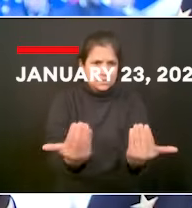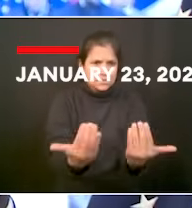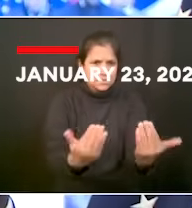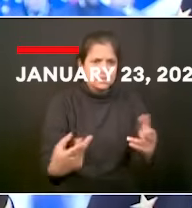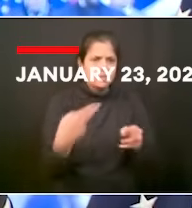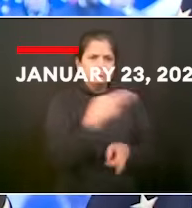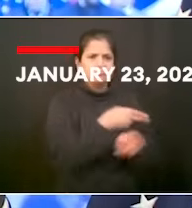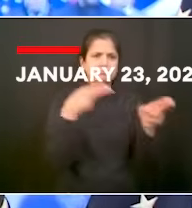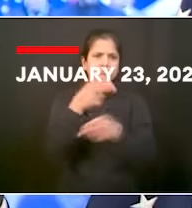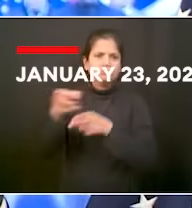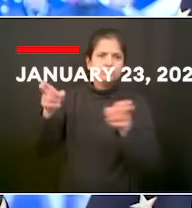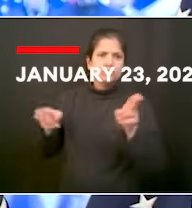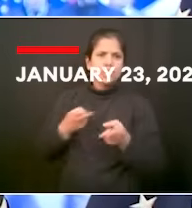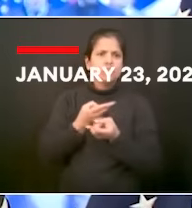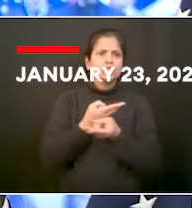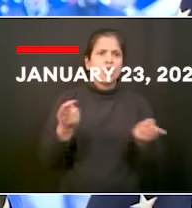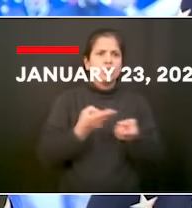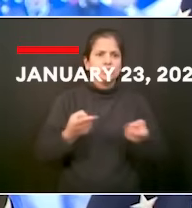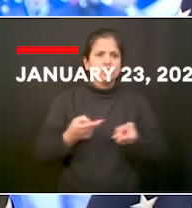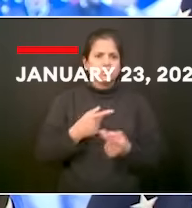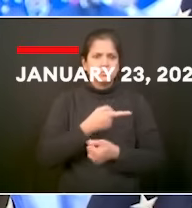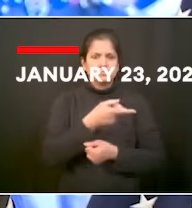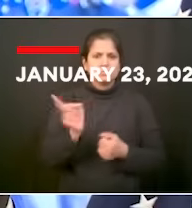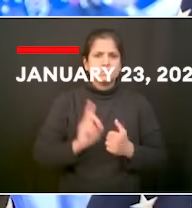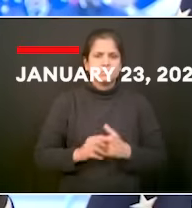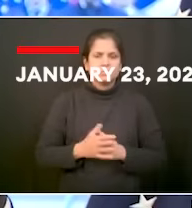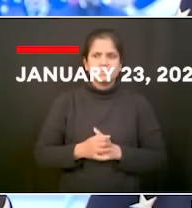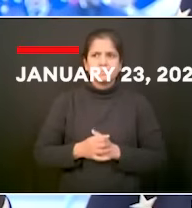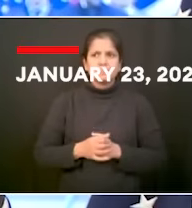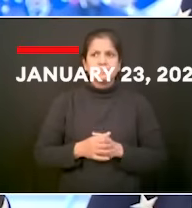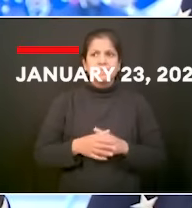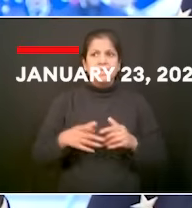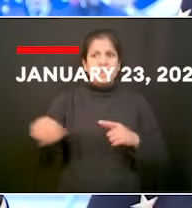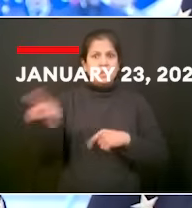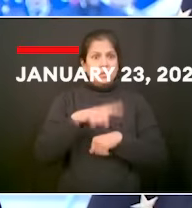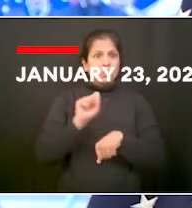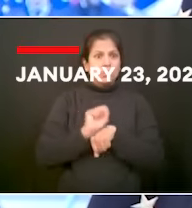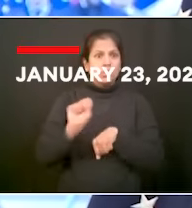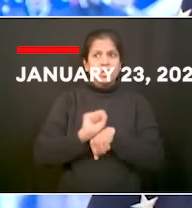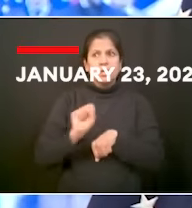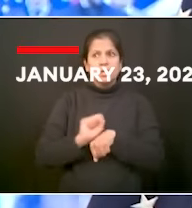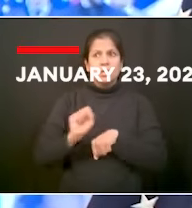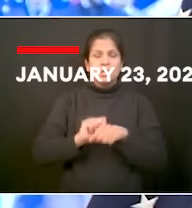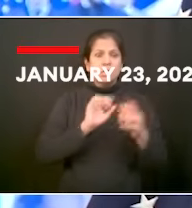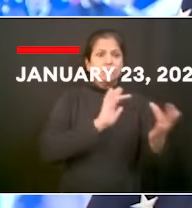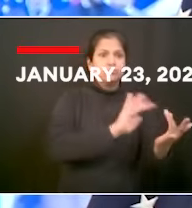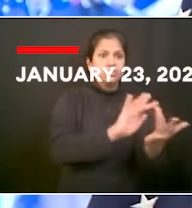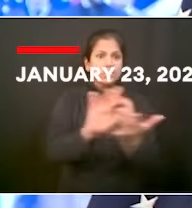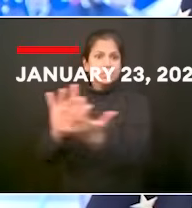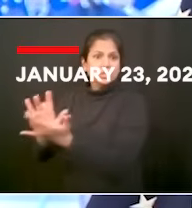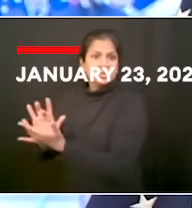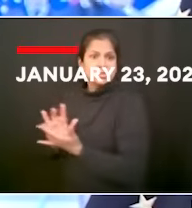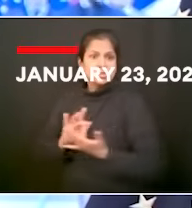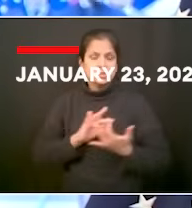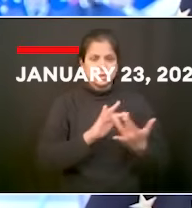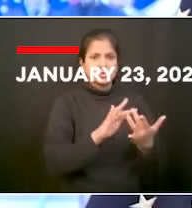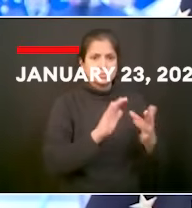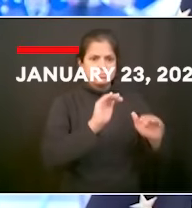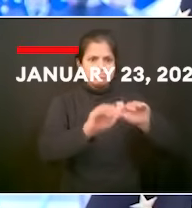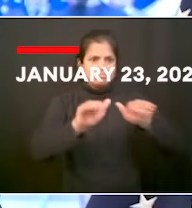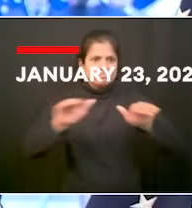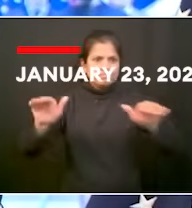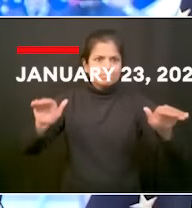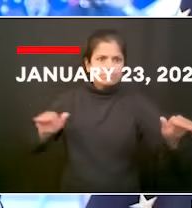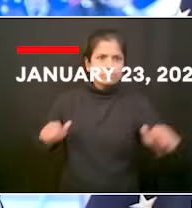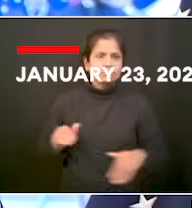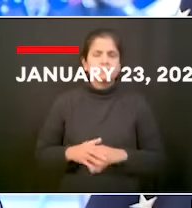homeless New Yorkers wherever they may be across New York City to get them into whether it's single unit beds or stabilization